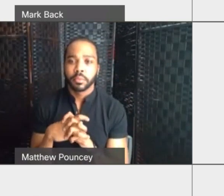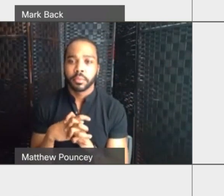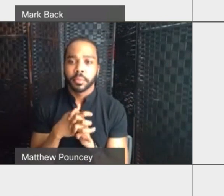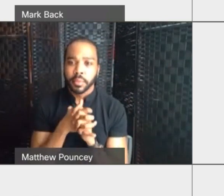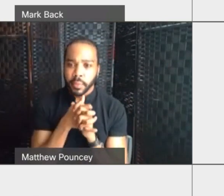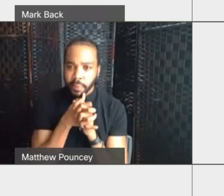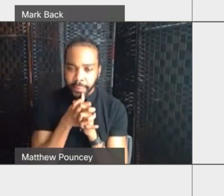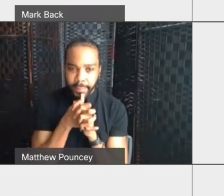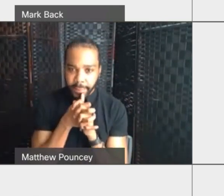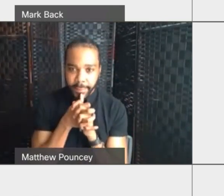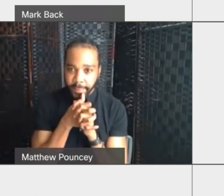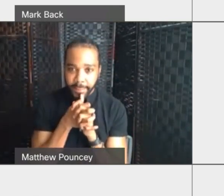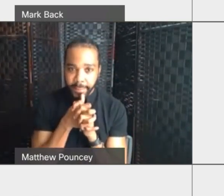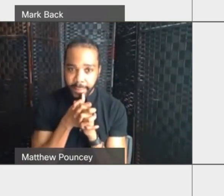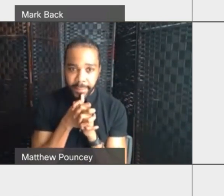S-